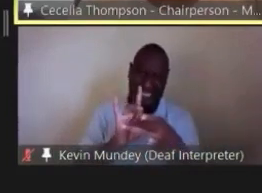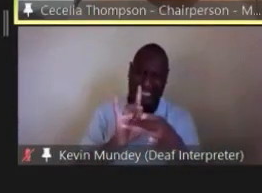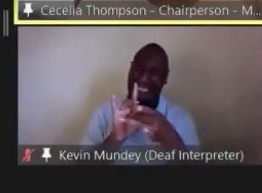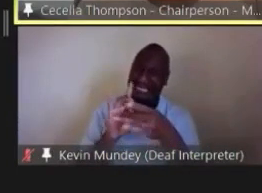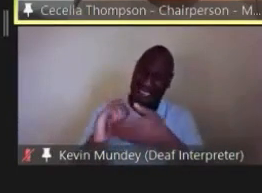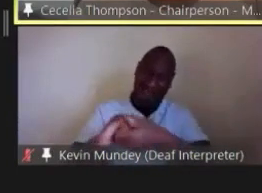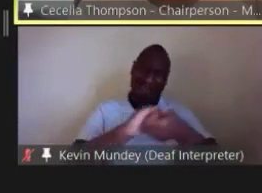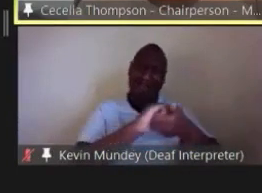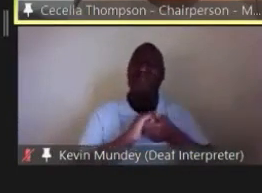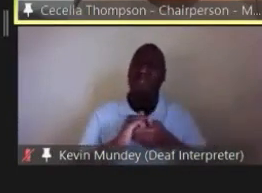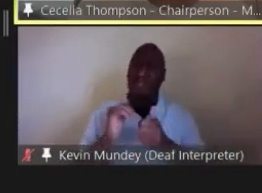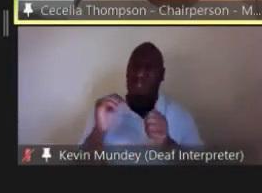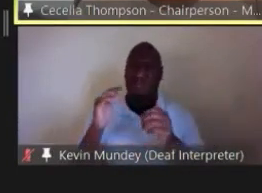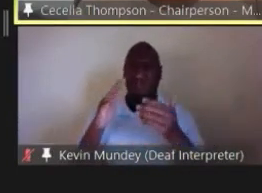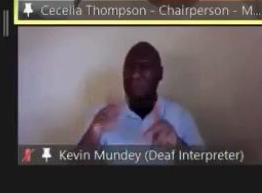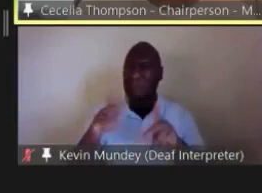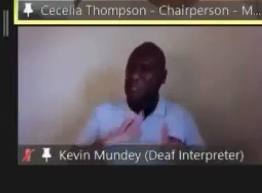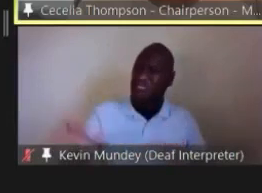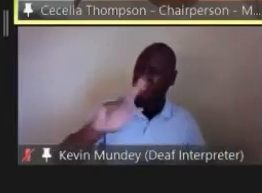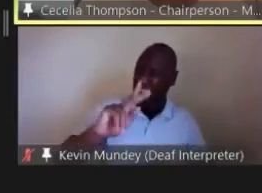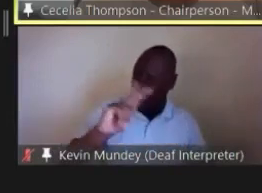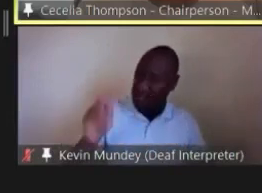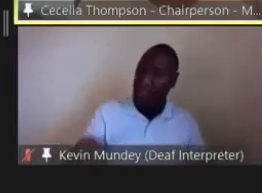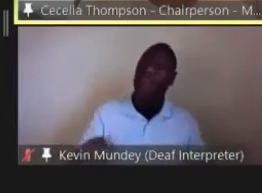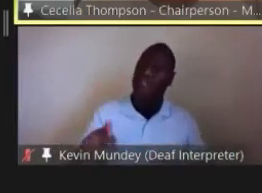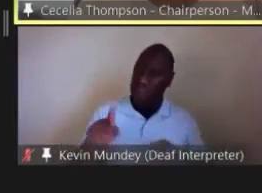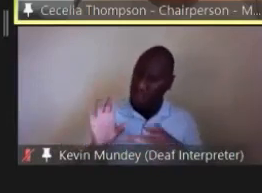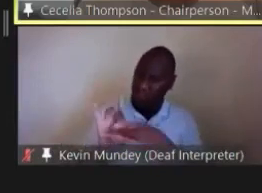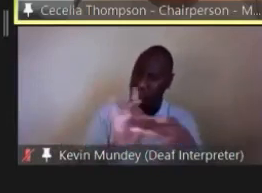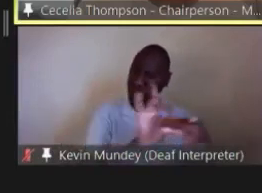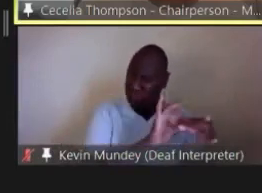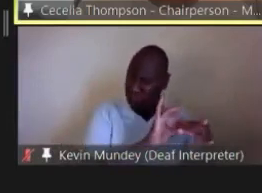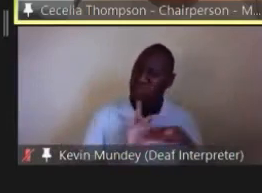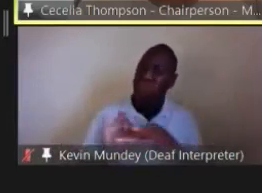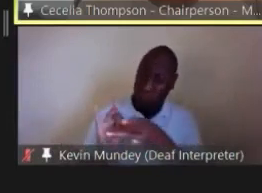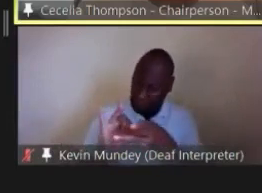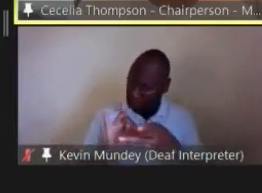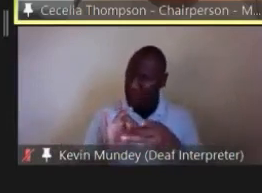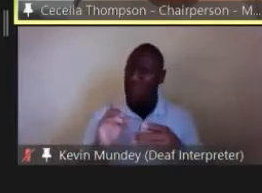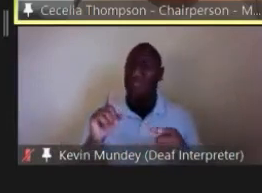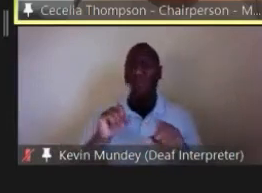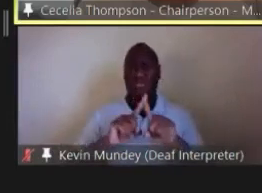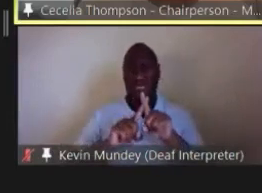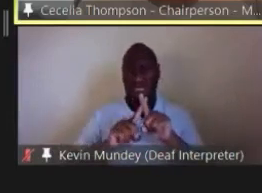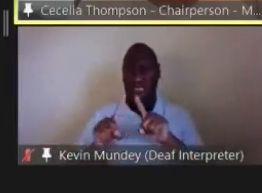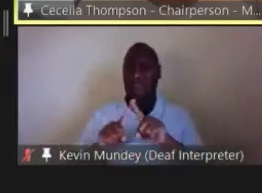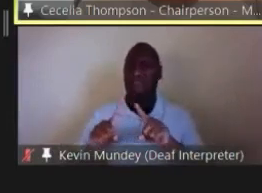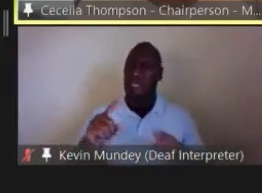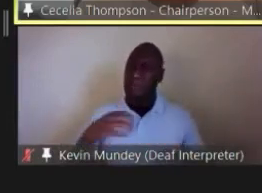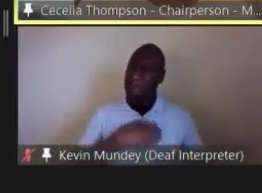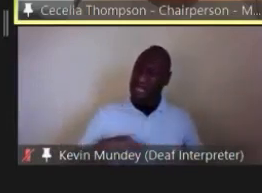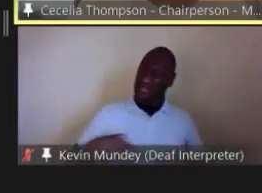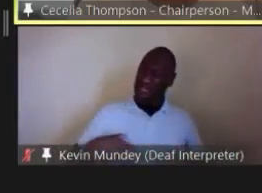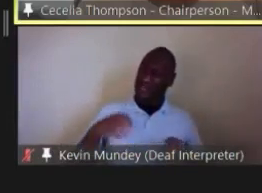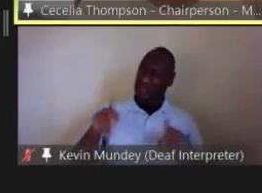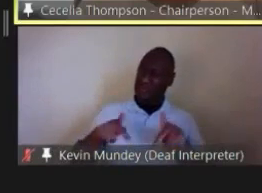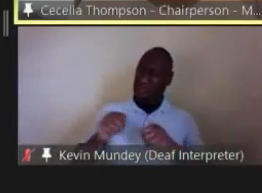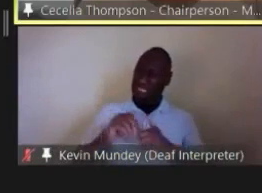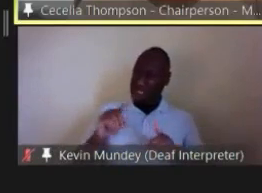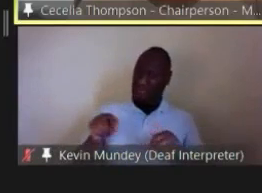the city, and being connected to the Mayor's Commission can provide that